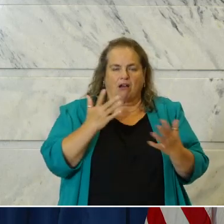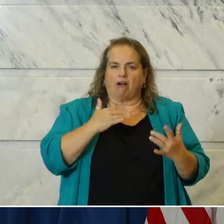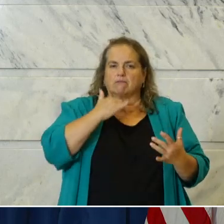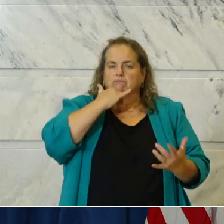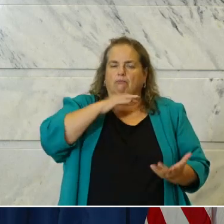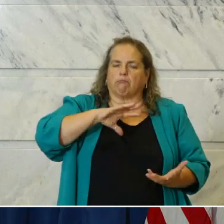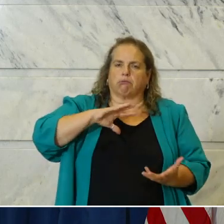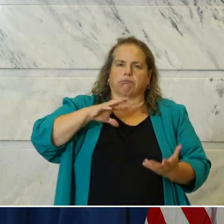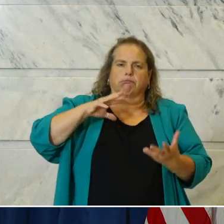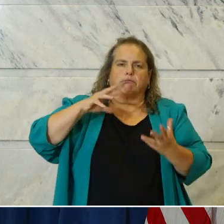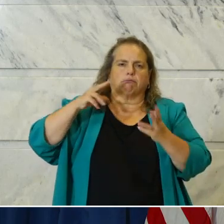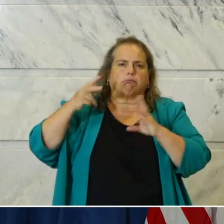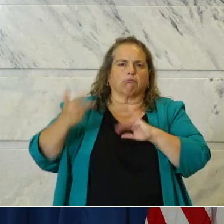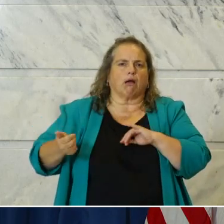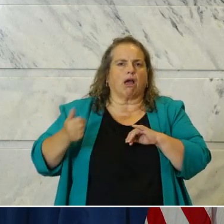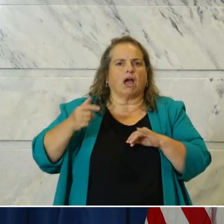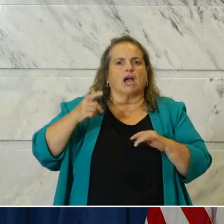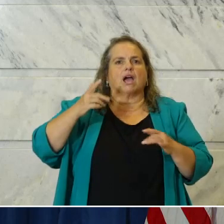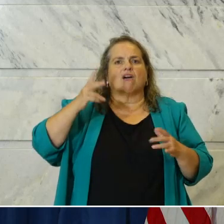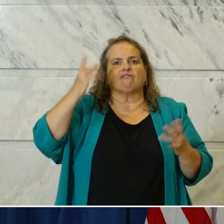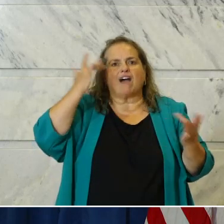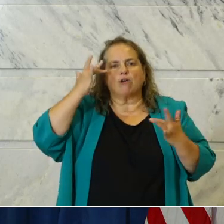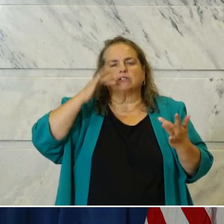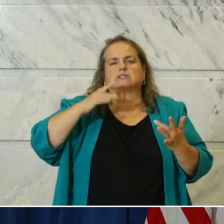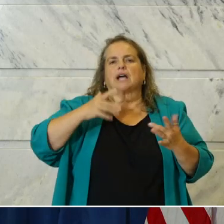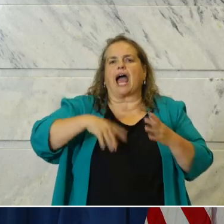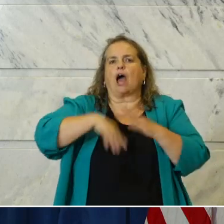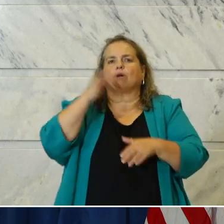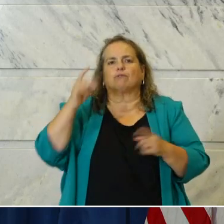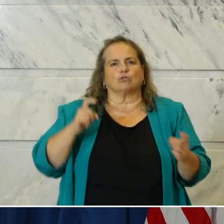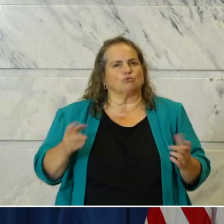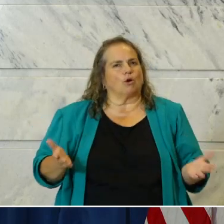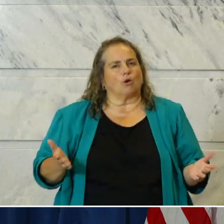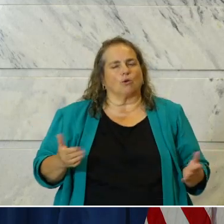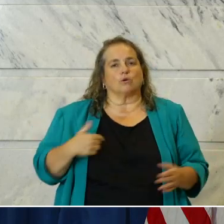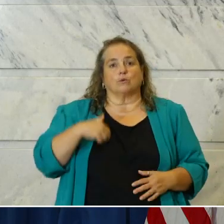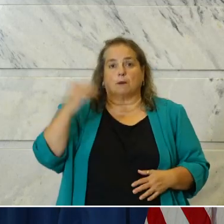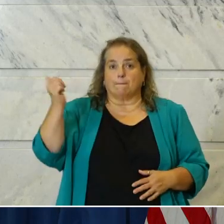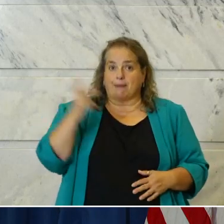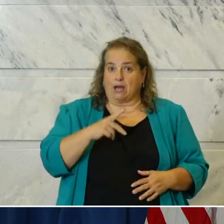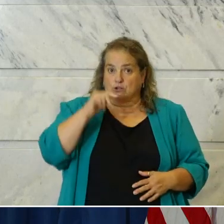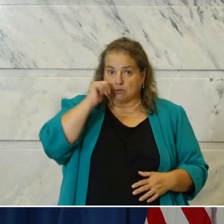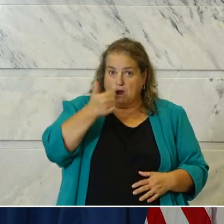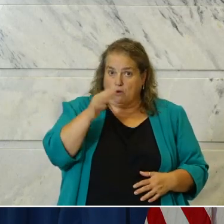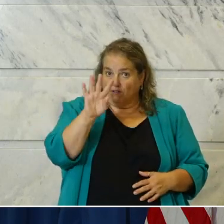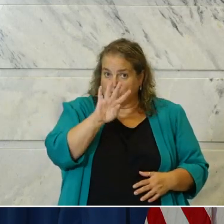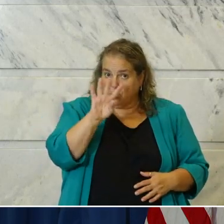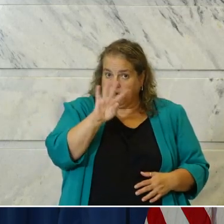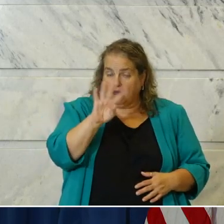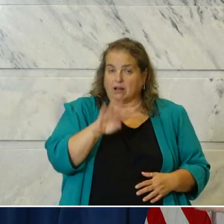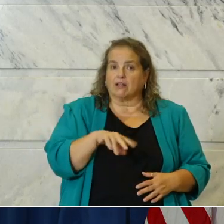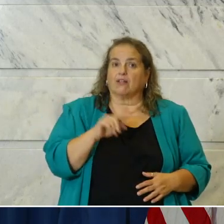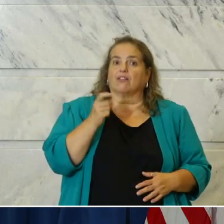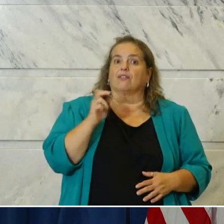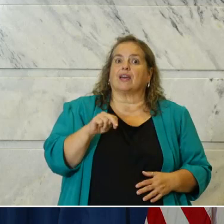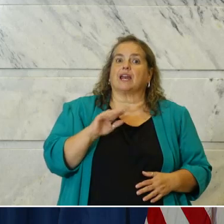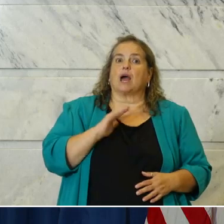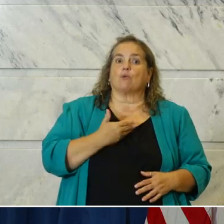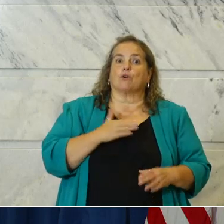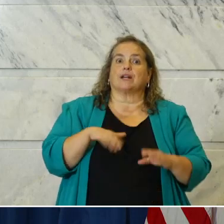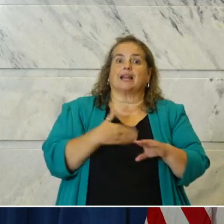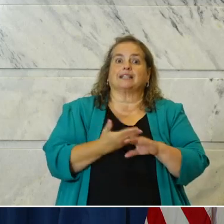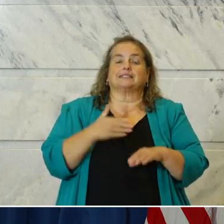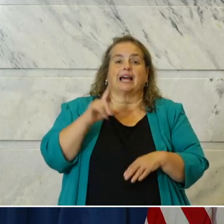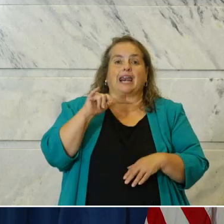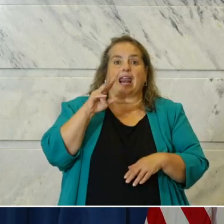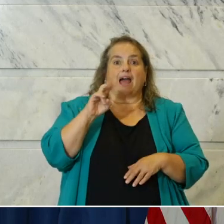turned into the time when this virus got out of control. All right, we'll be back at 4 p.m. tomorrow, and then our next live